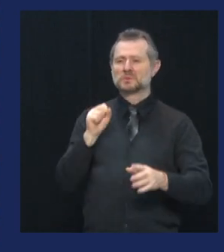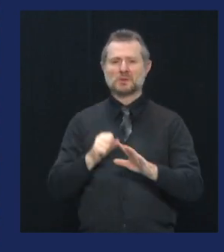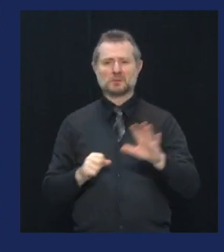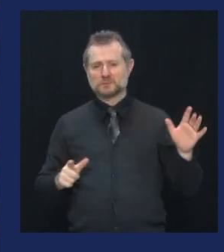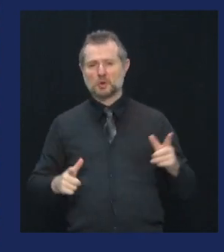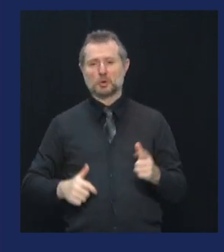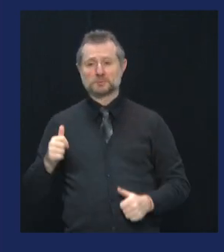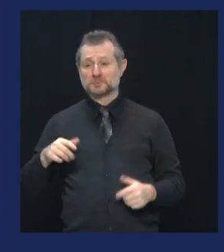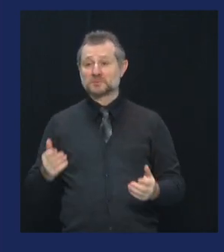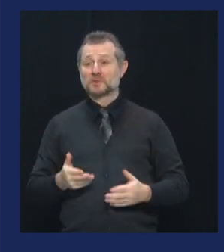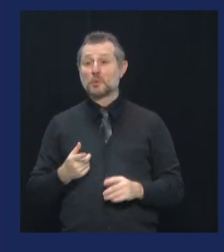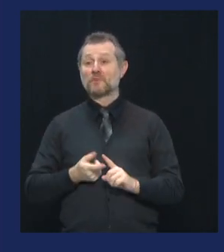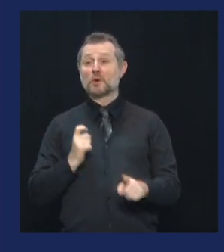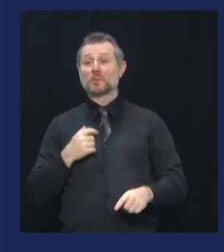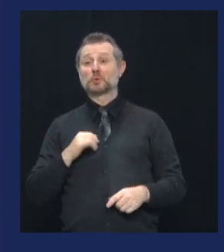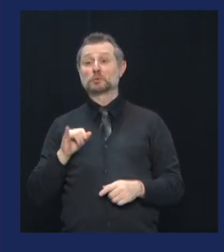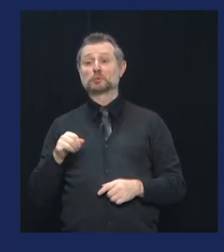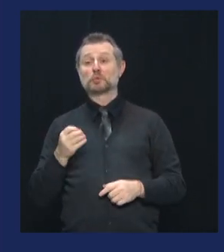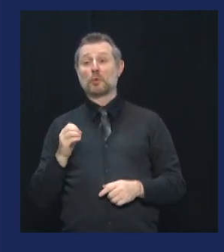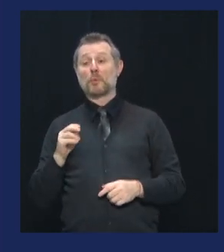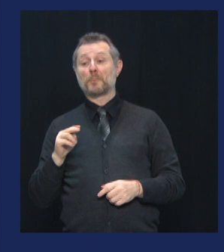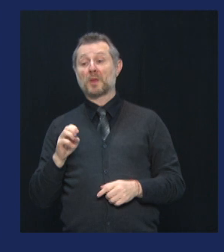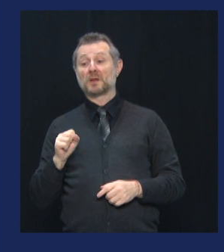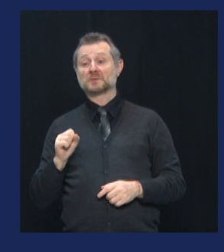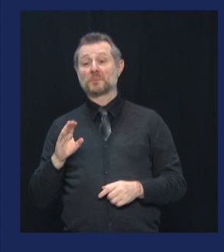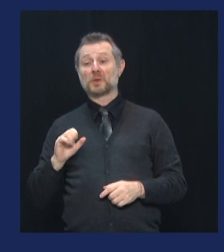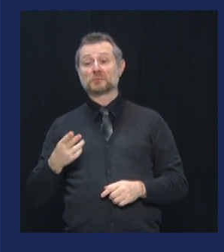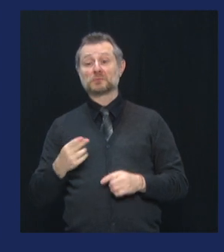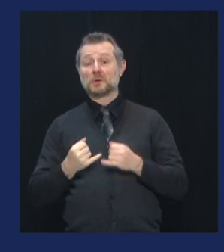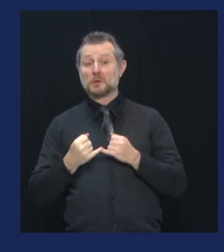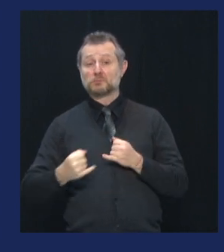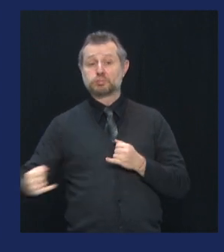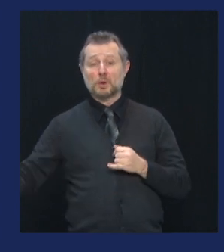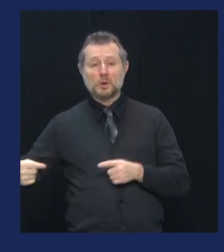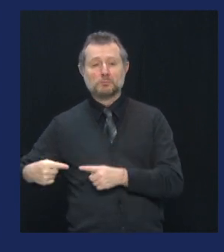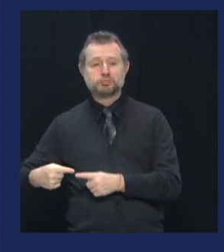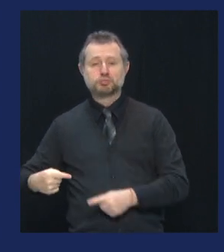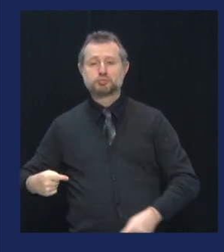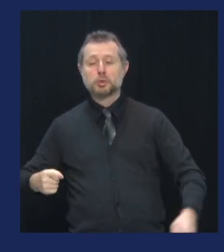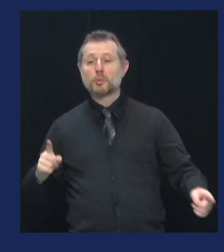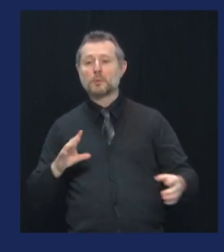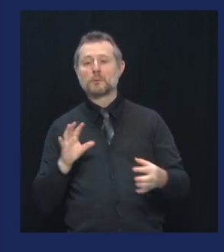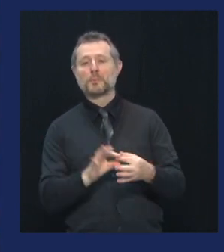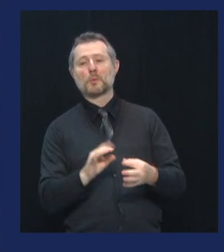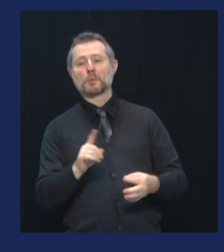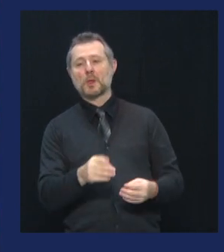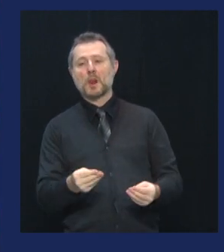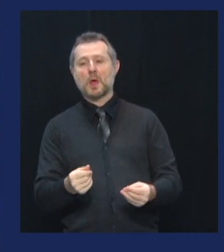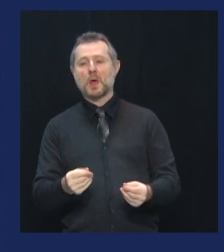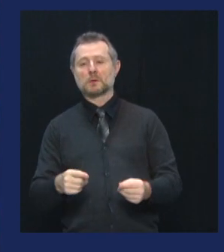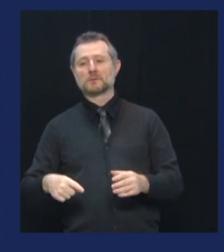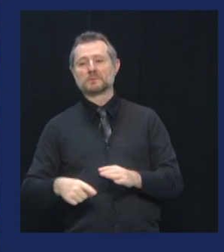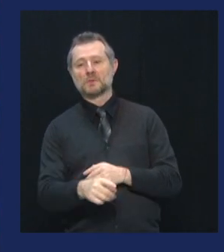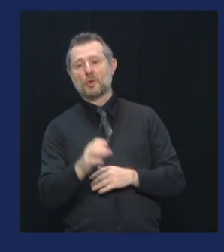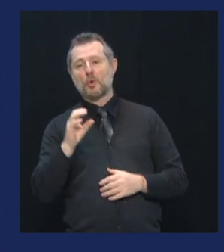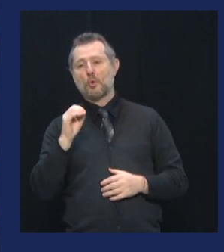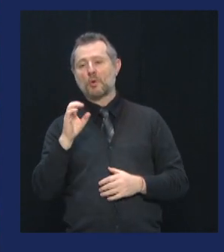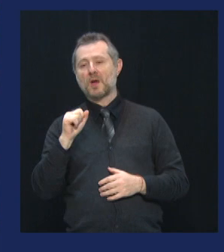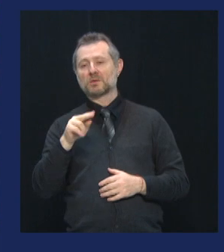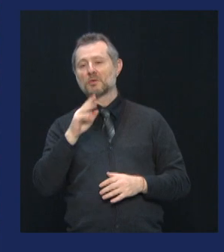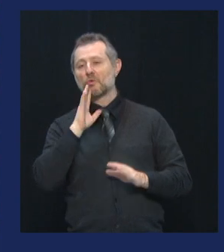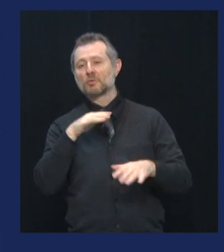Jones Beach will connect on land at Oceanside, Long Island. And for the turbines off Montauk,